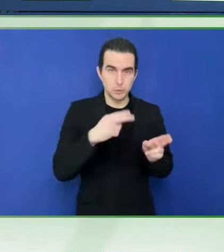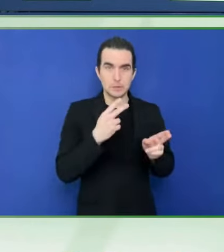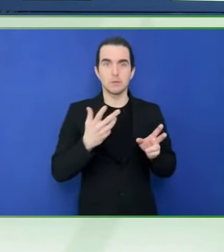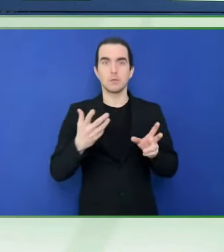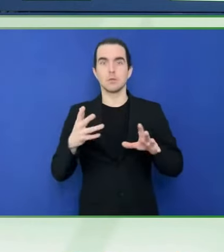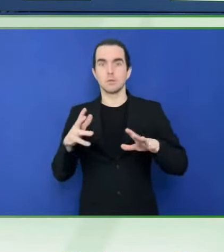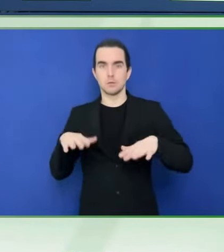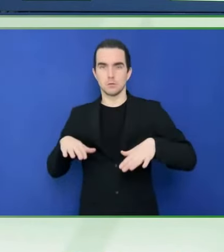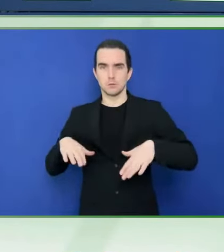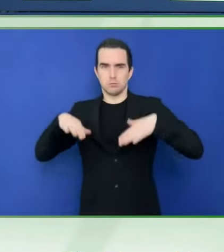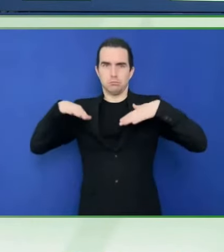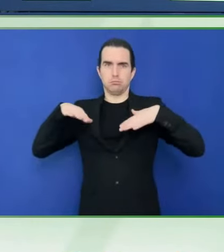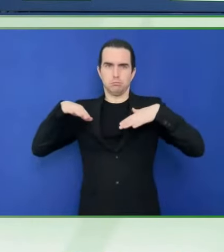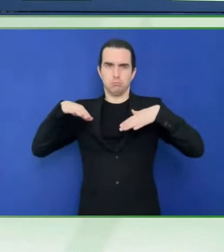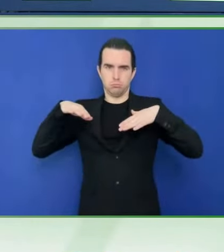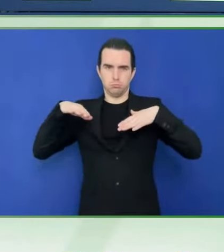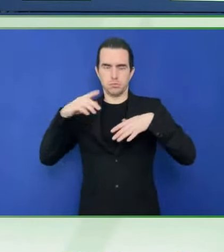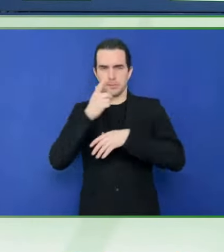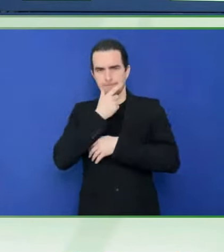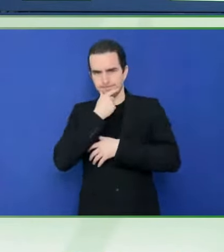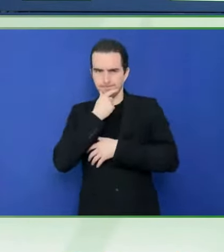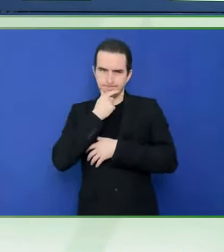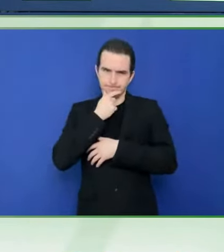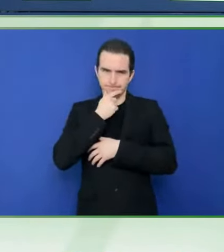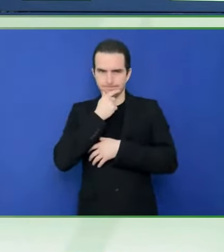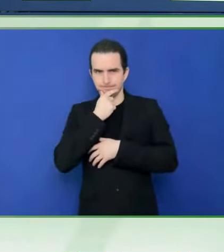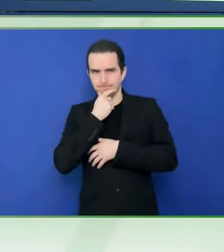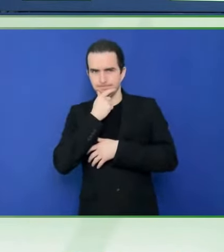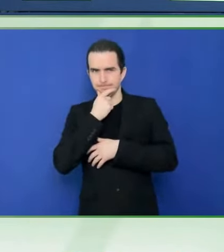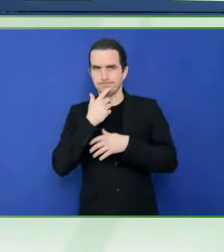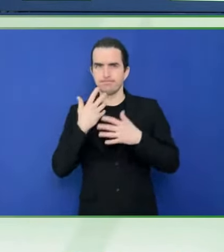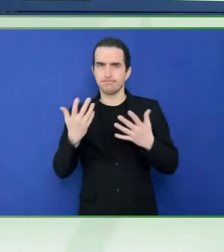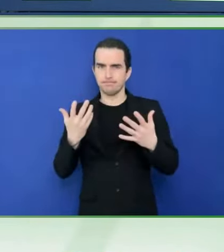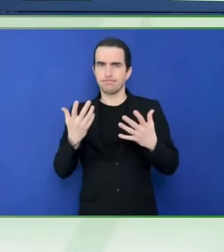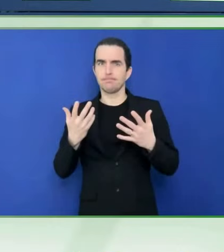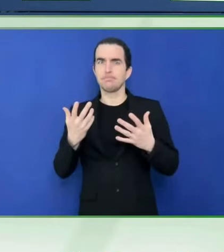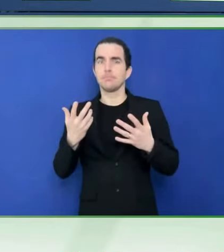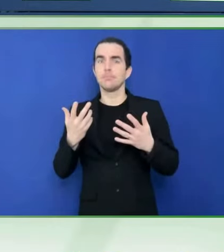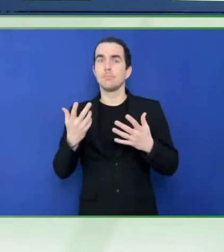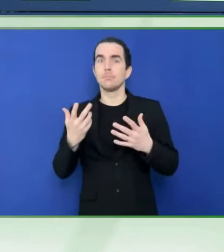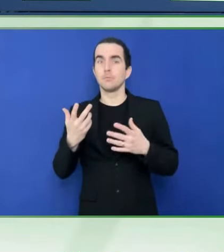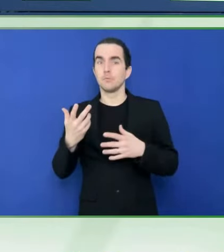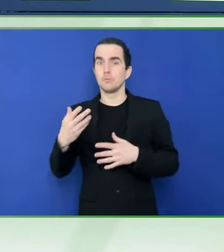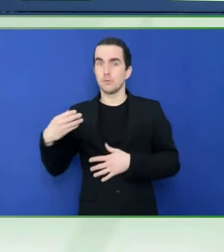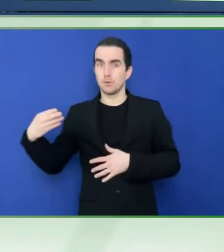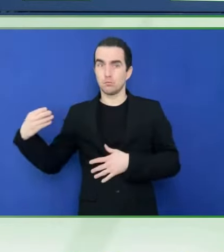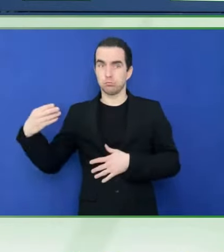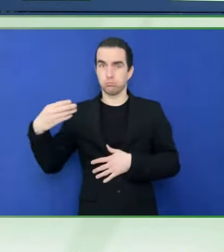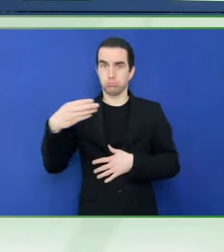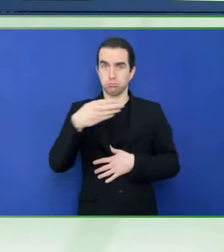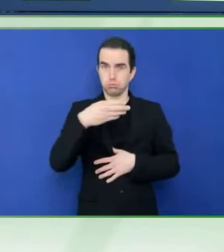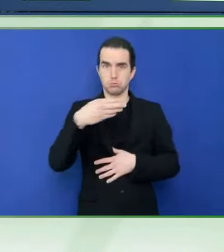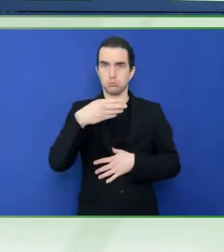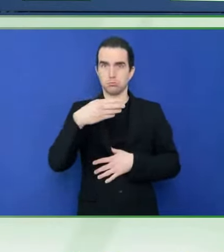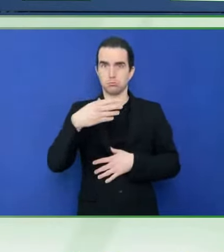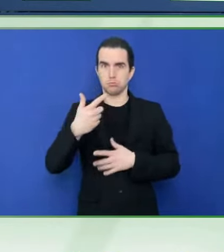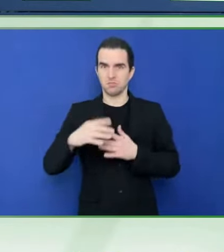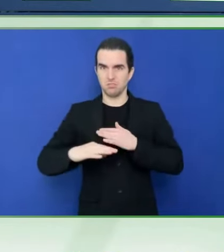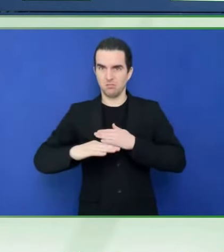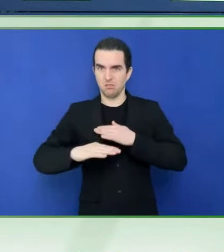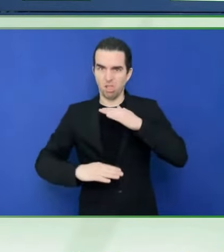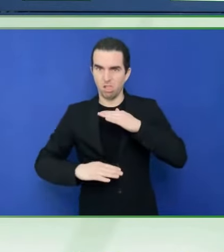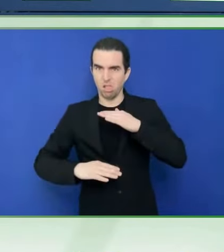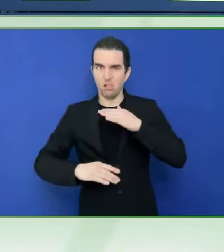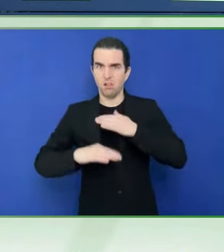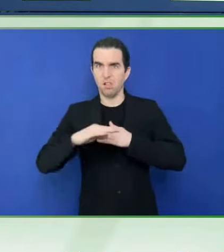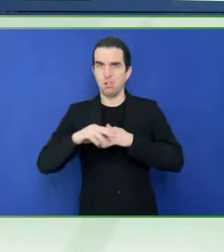So there was, of course, the idea of getting modernized old trains, but finally